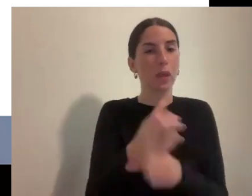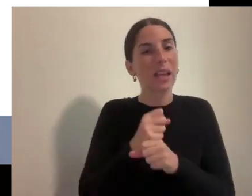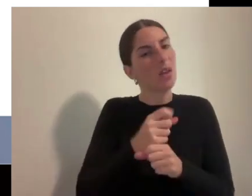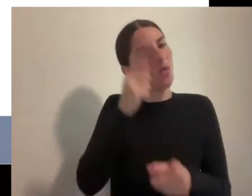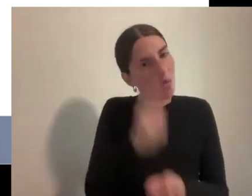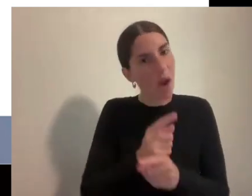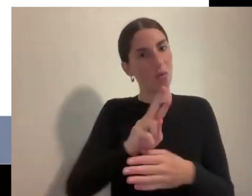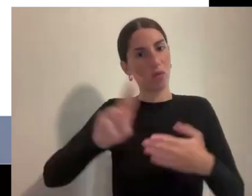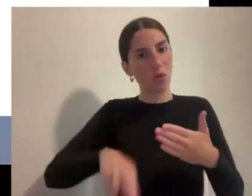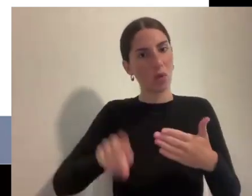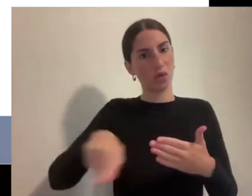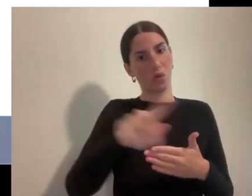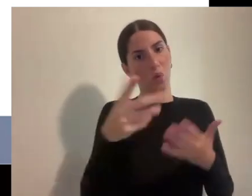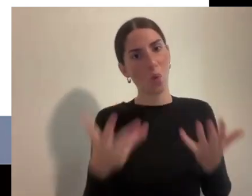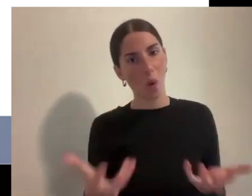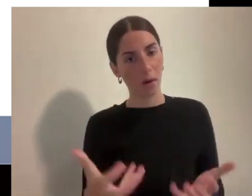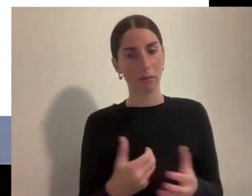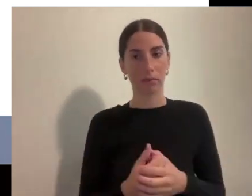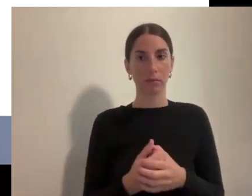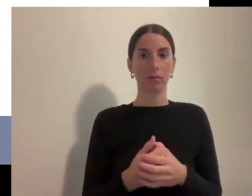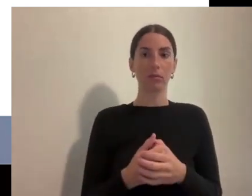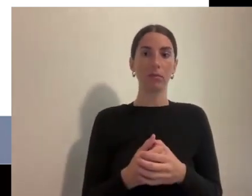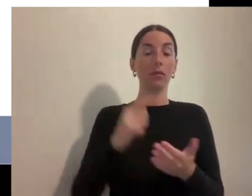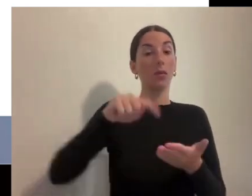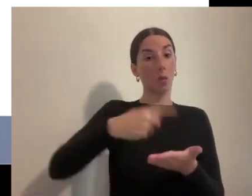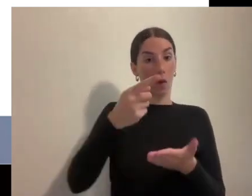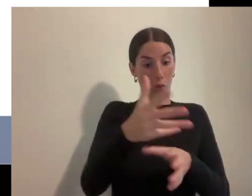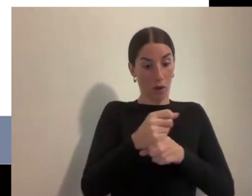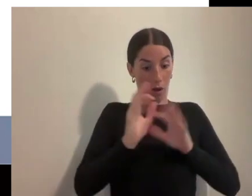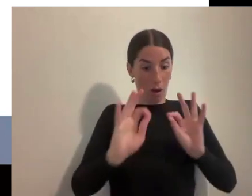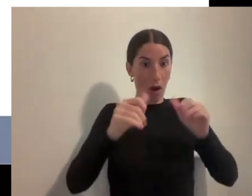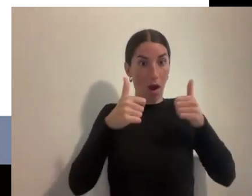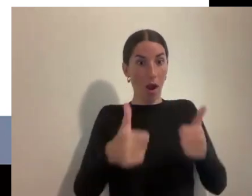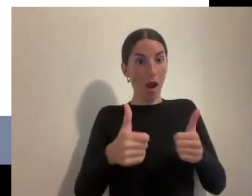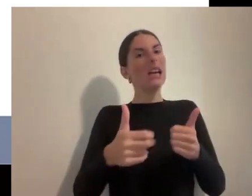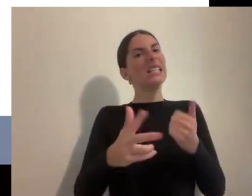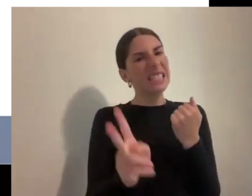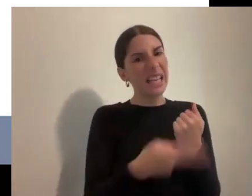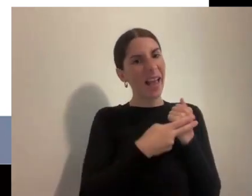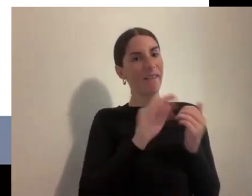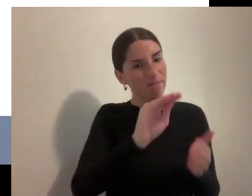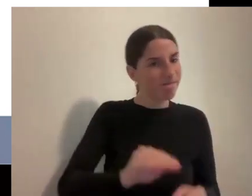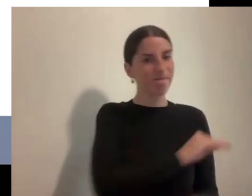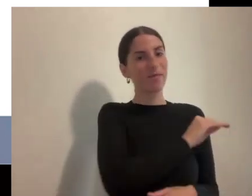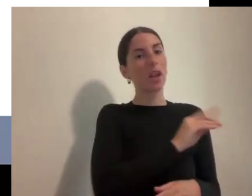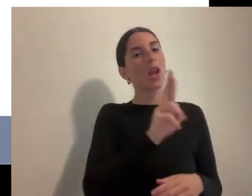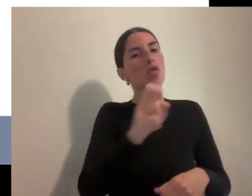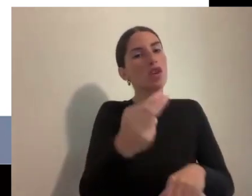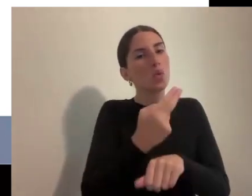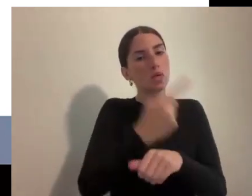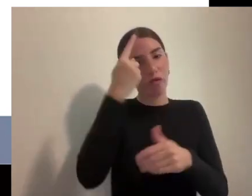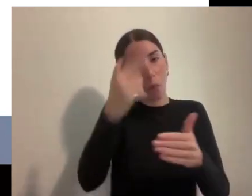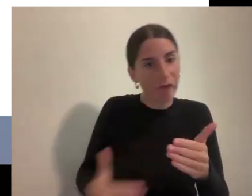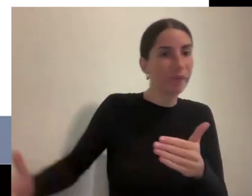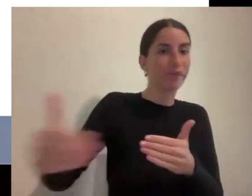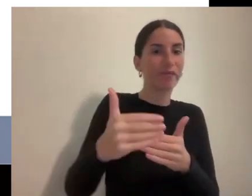want. And once you have gotten a good prompt, save it and reuse it. Because once you have a good